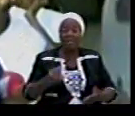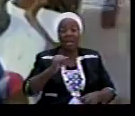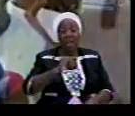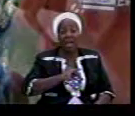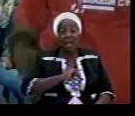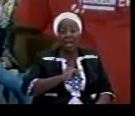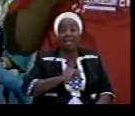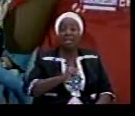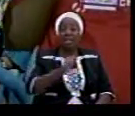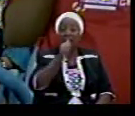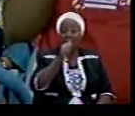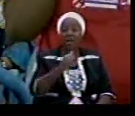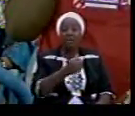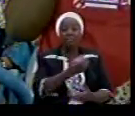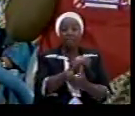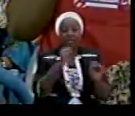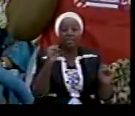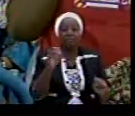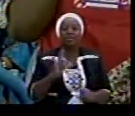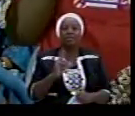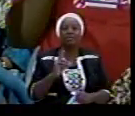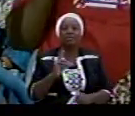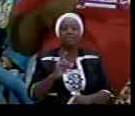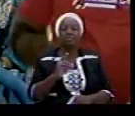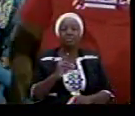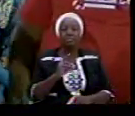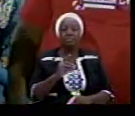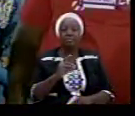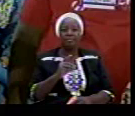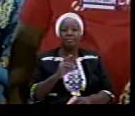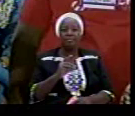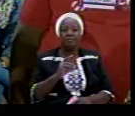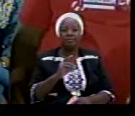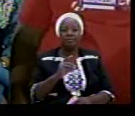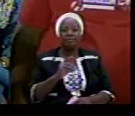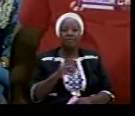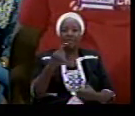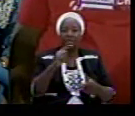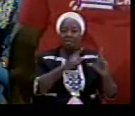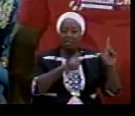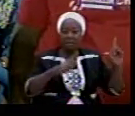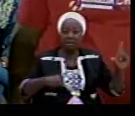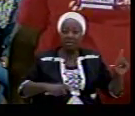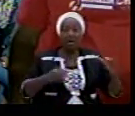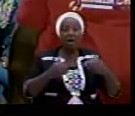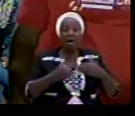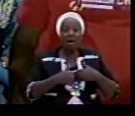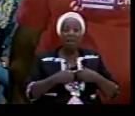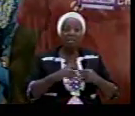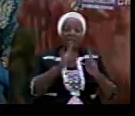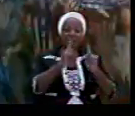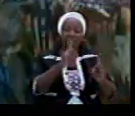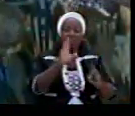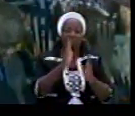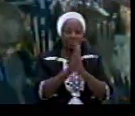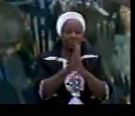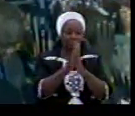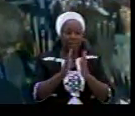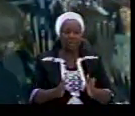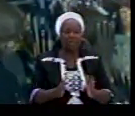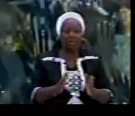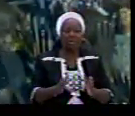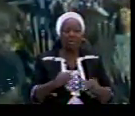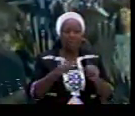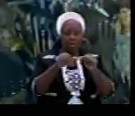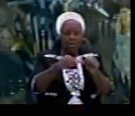I am saved. The Lord has answered your prayer. Keep on